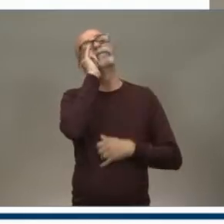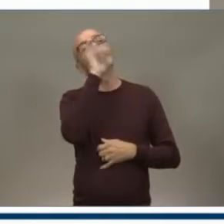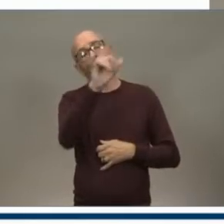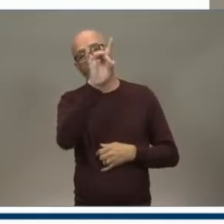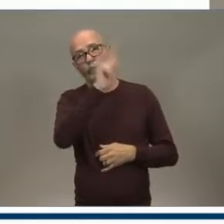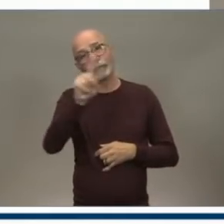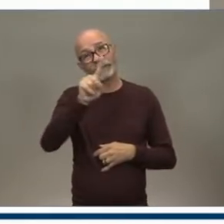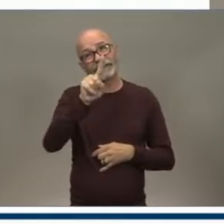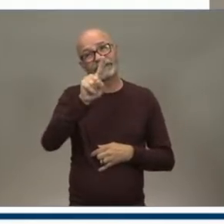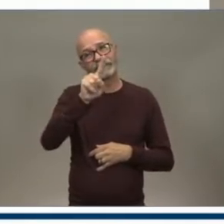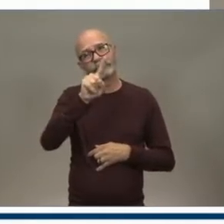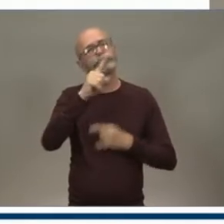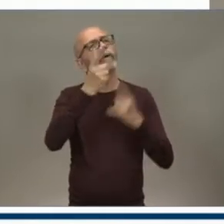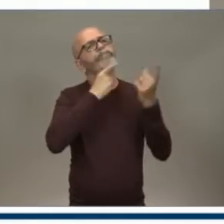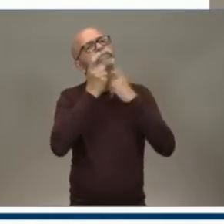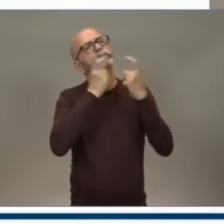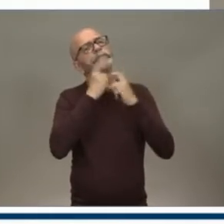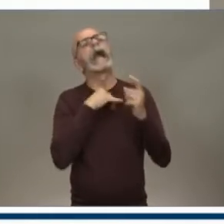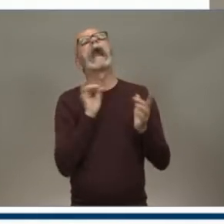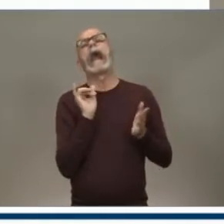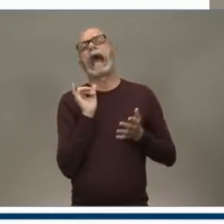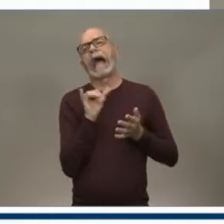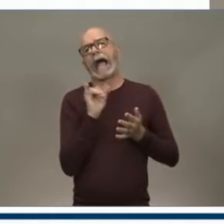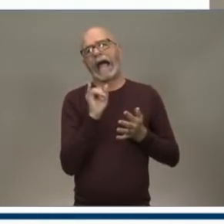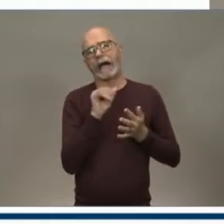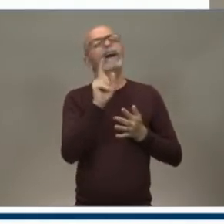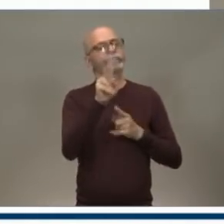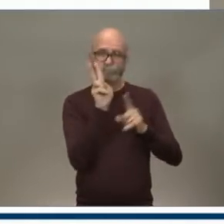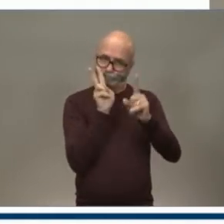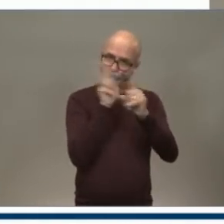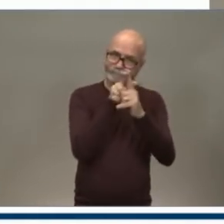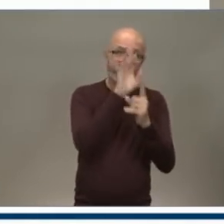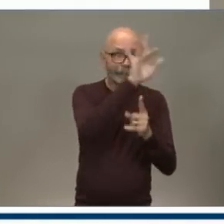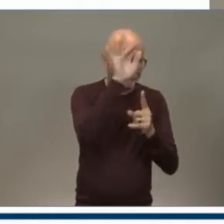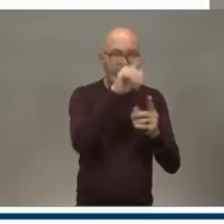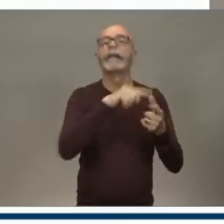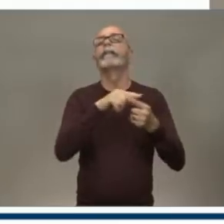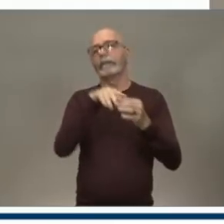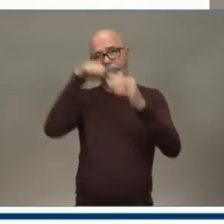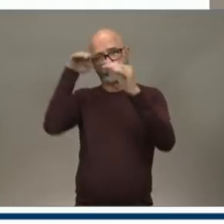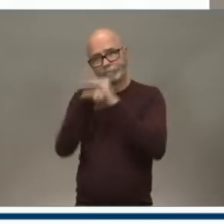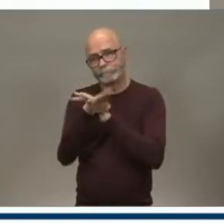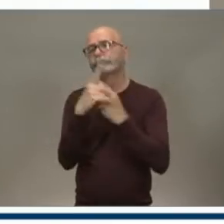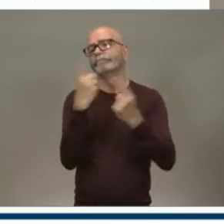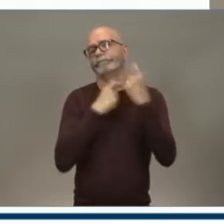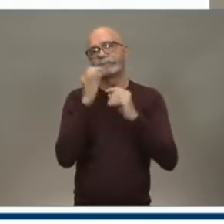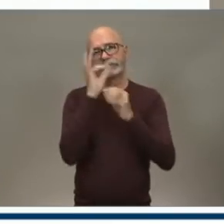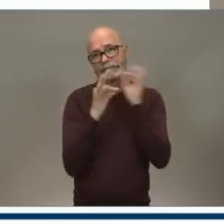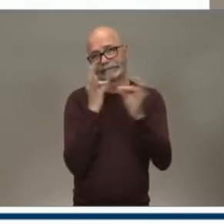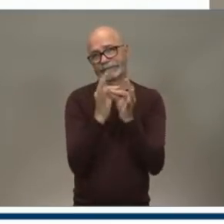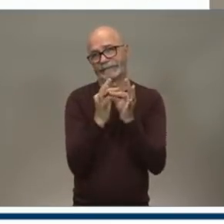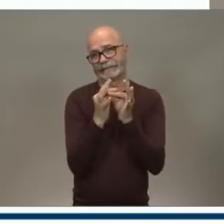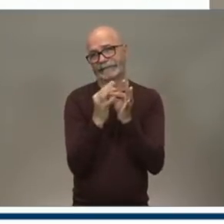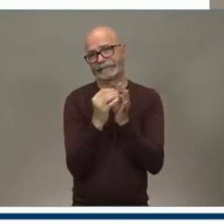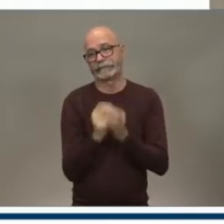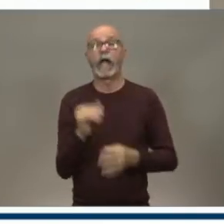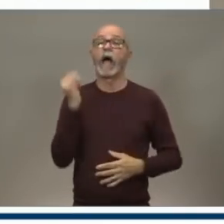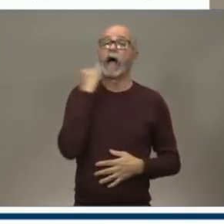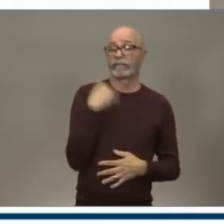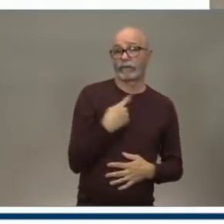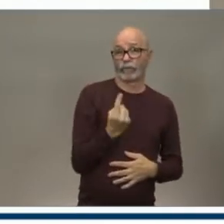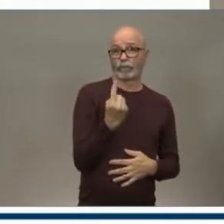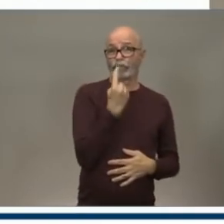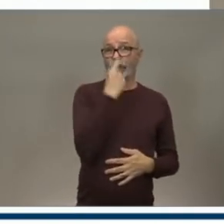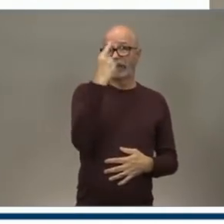get an appointment to do that. Even if you only have one symptom, because we're doing screening based on